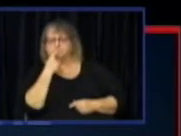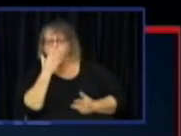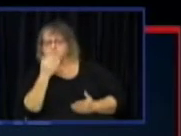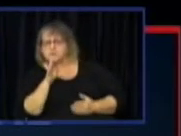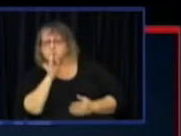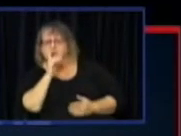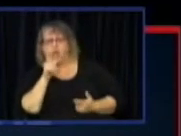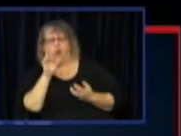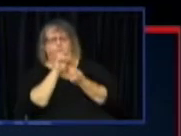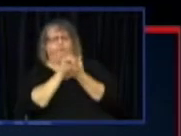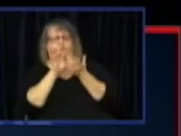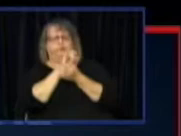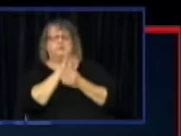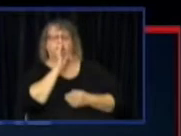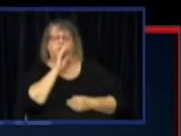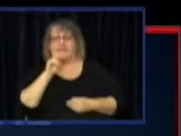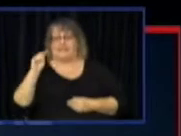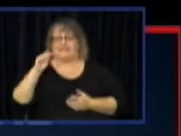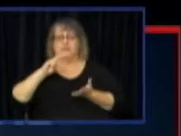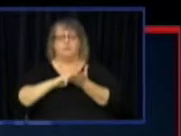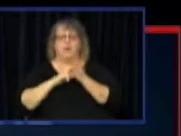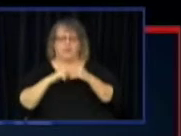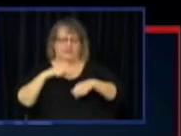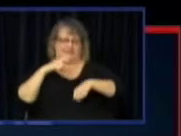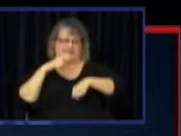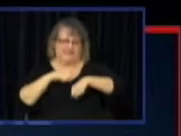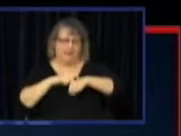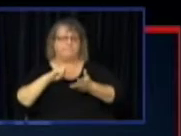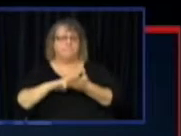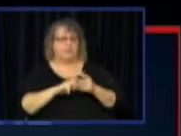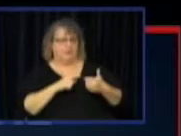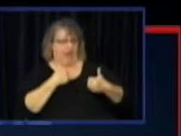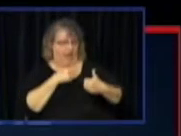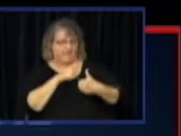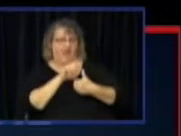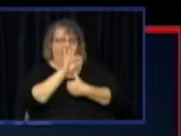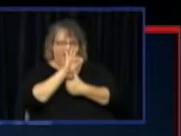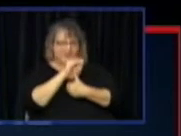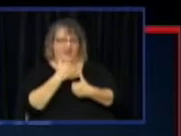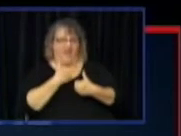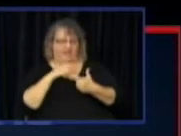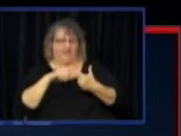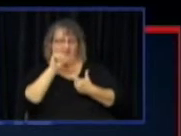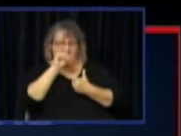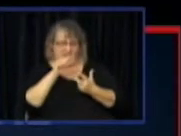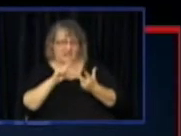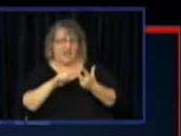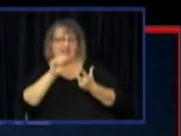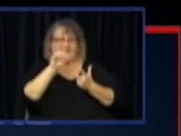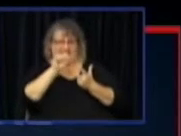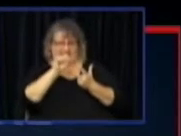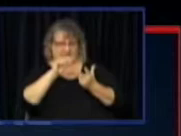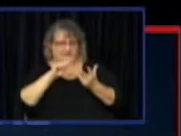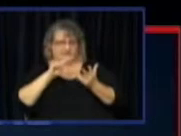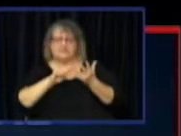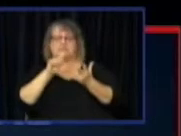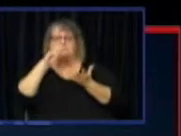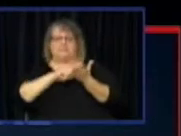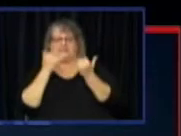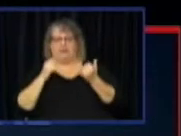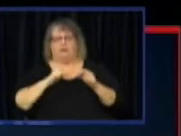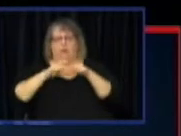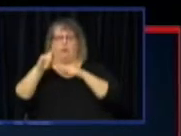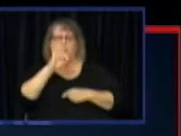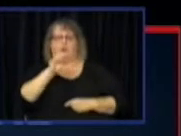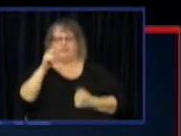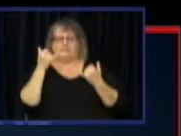is garbled. And the T stands for time to call 911. So face, arm, speech, and time to call